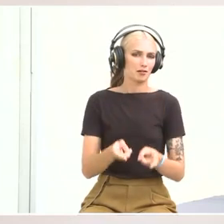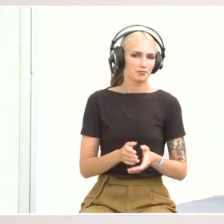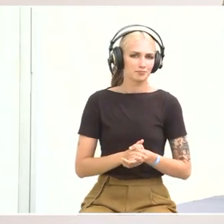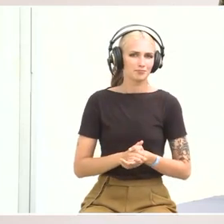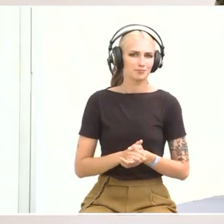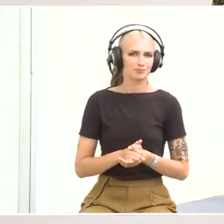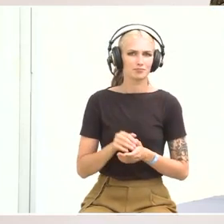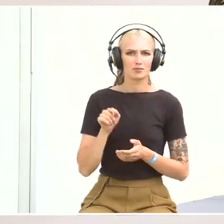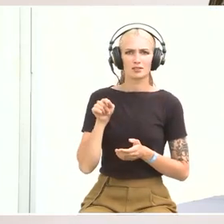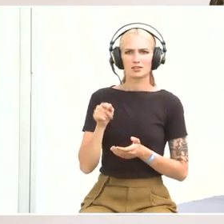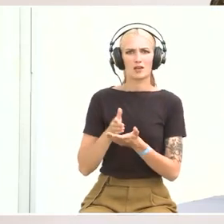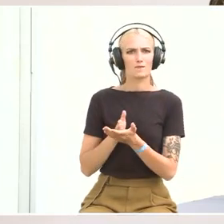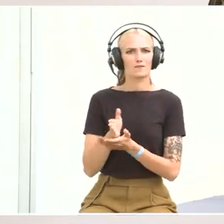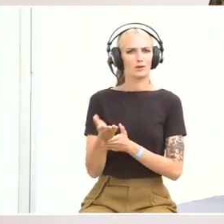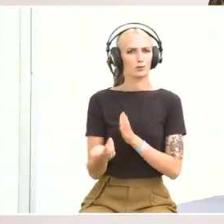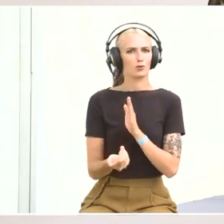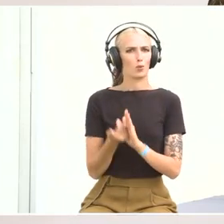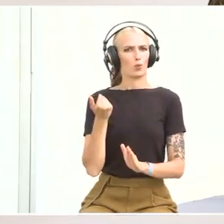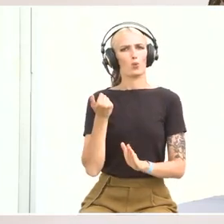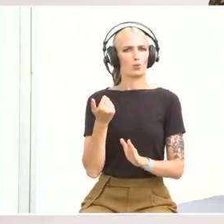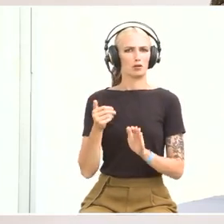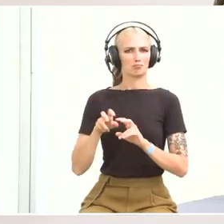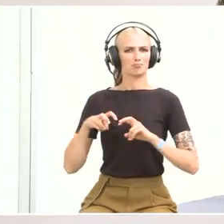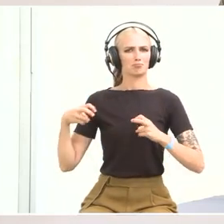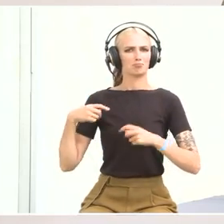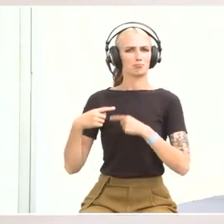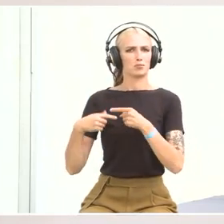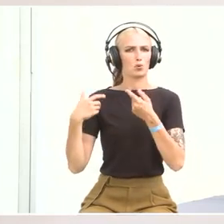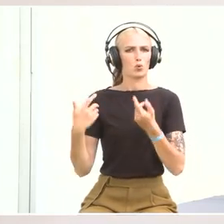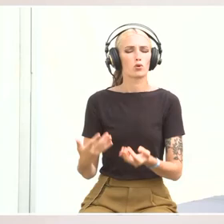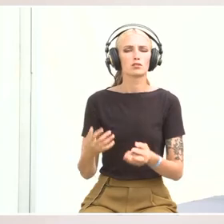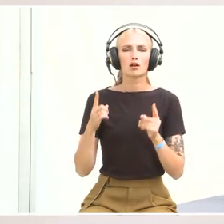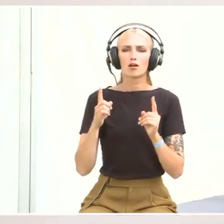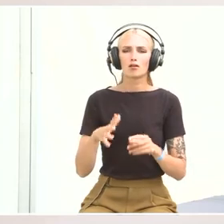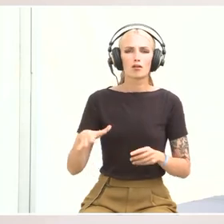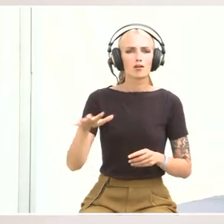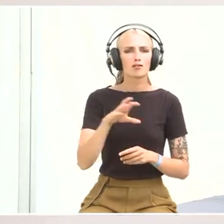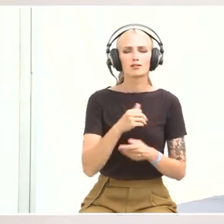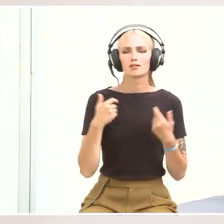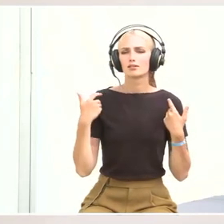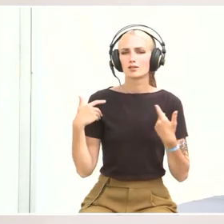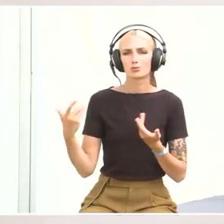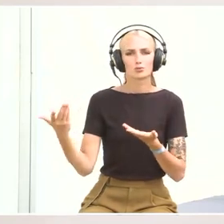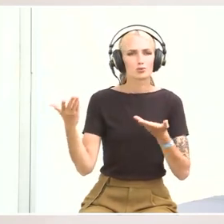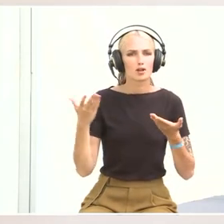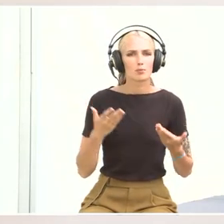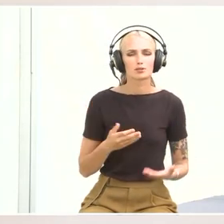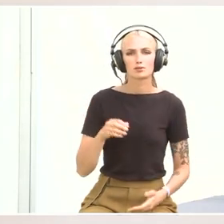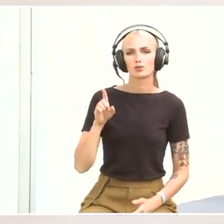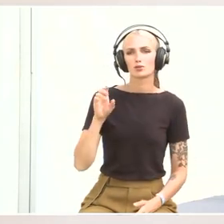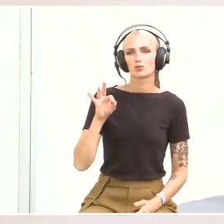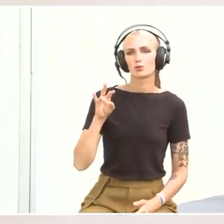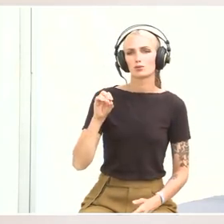it's a new way for us to work on this panel. But everyone, very, very welcome. And Jonas,